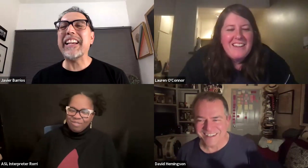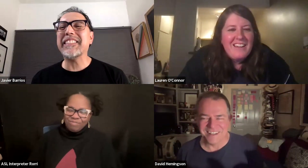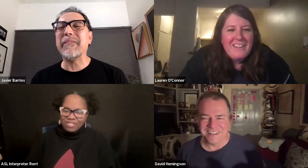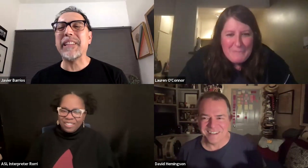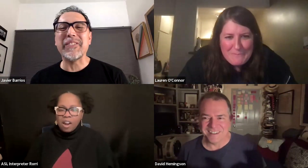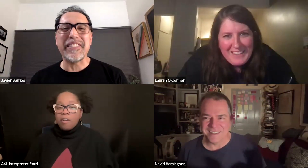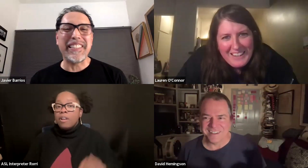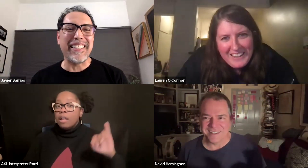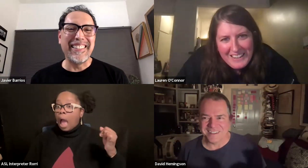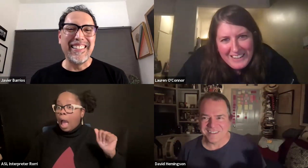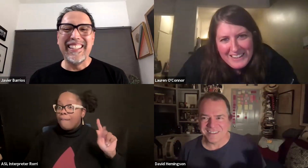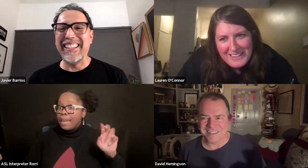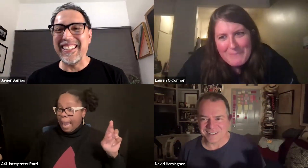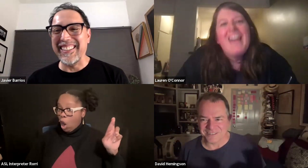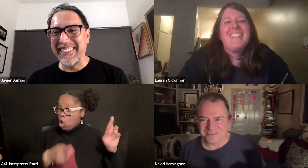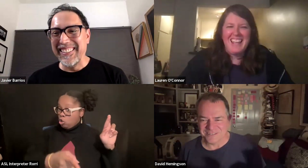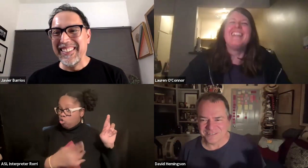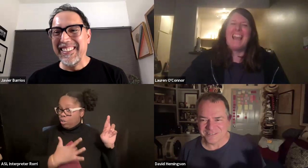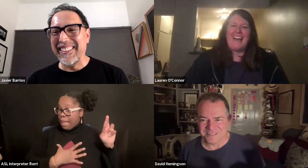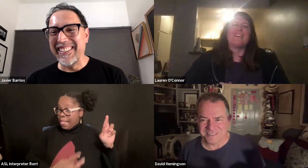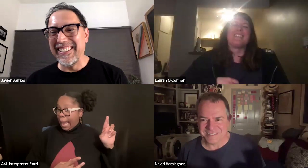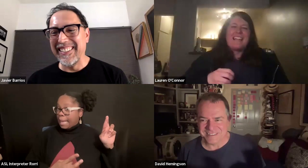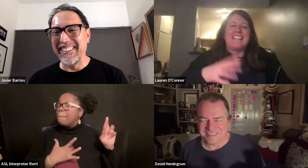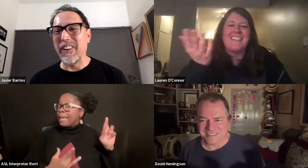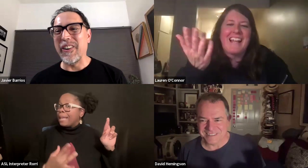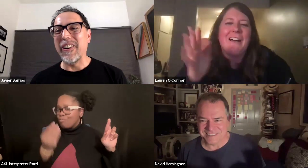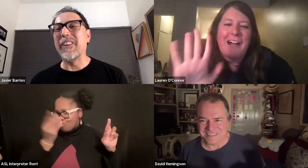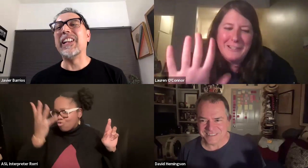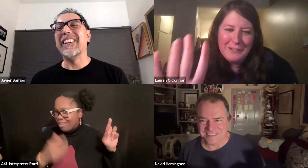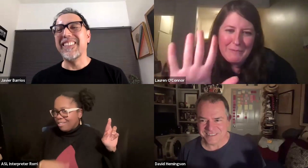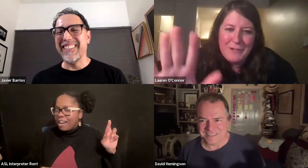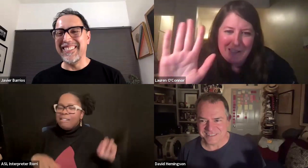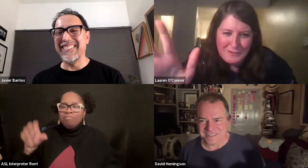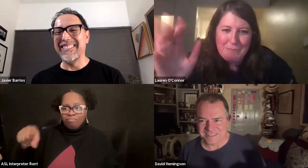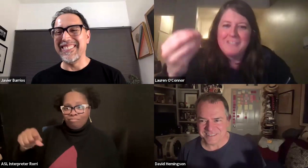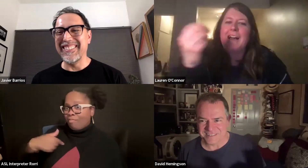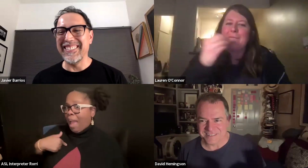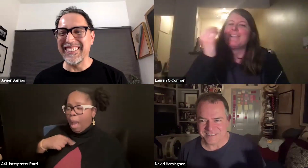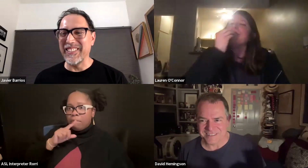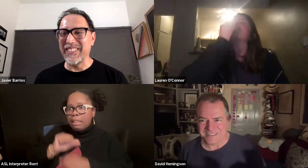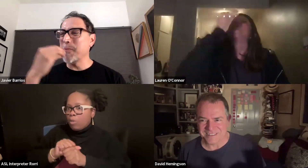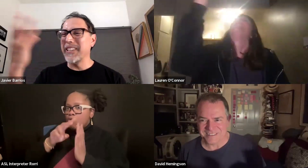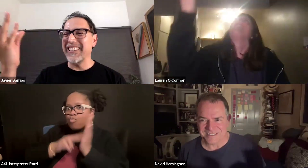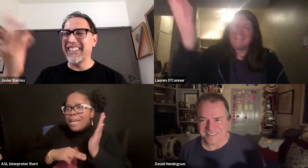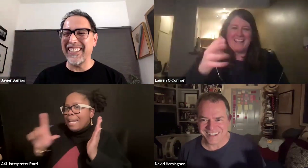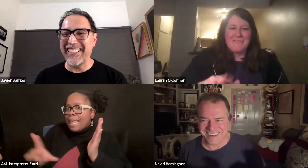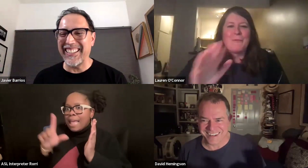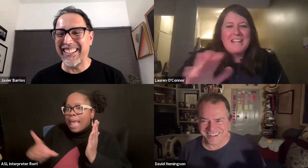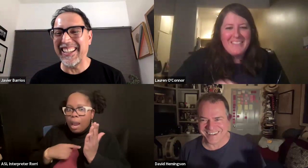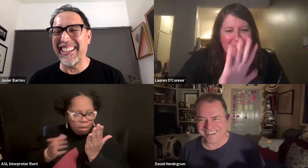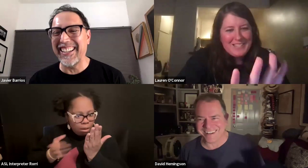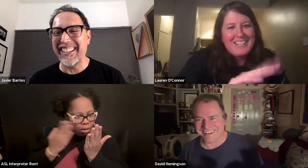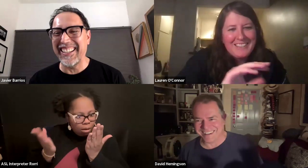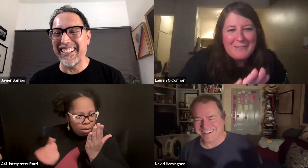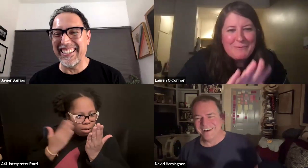When she likes something, that's what she does. yeah. Yeah, when something I'll literally be reading a script in the library, and and for